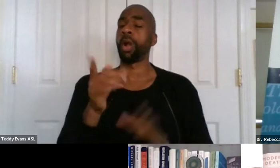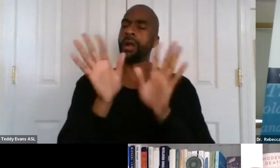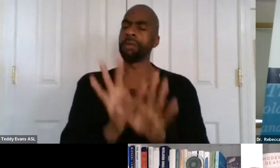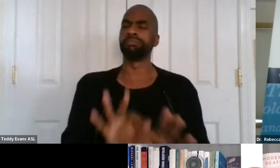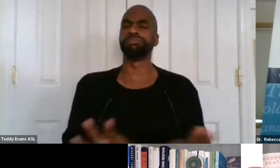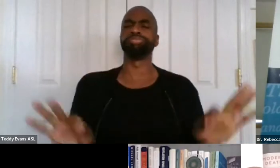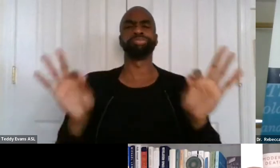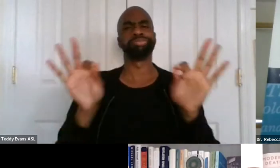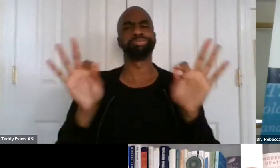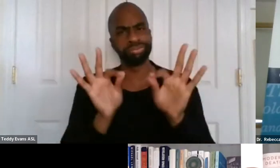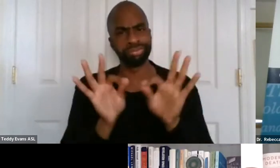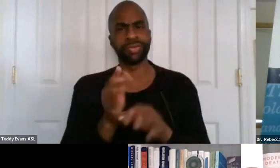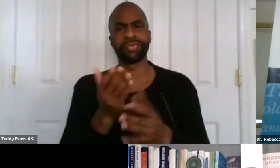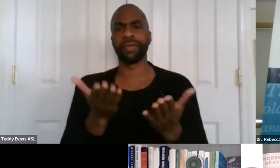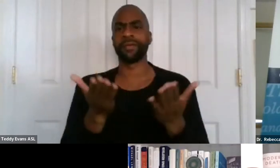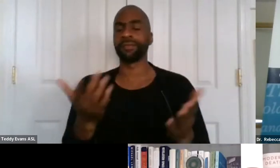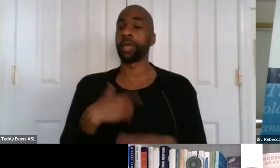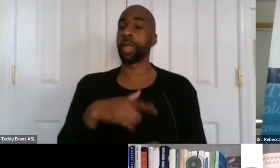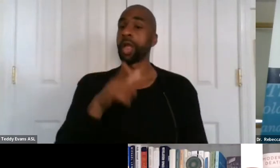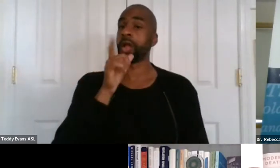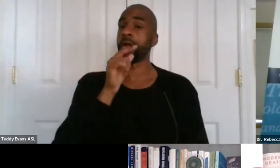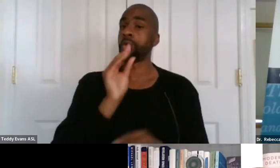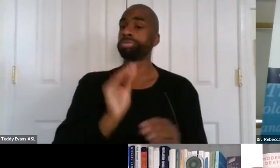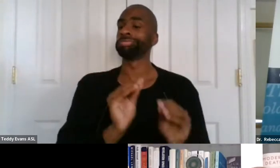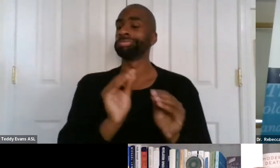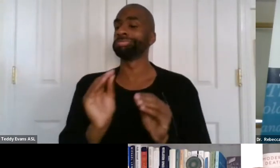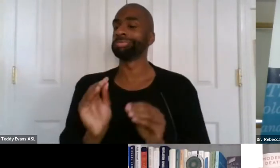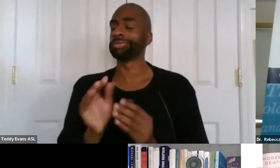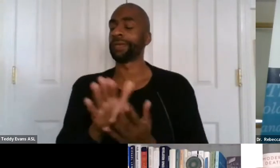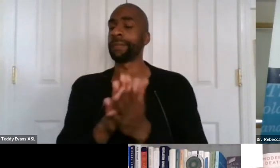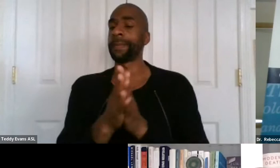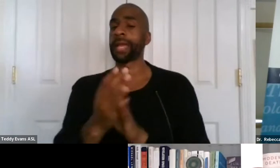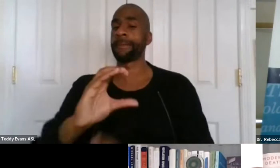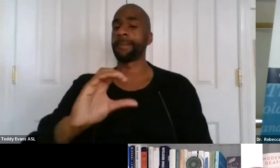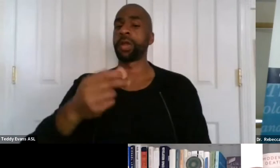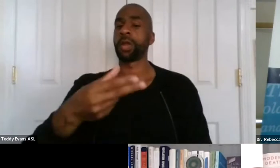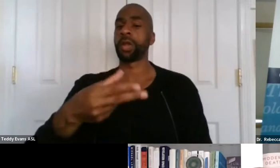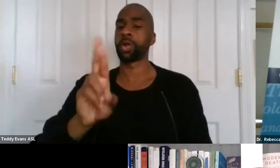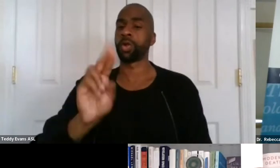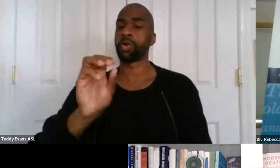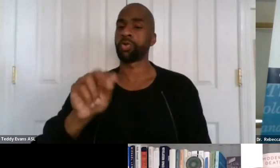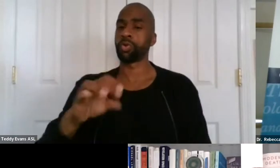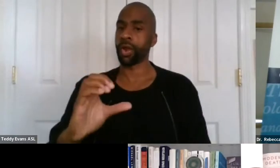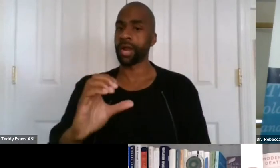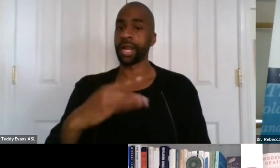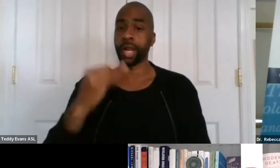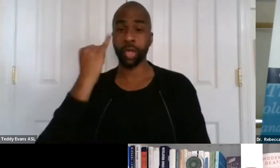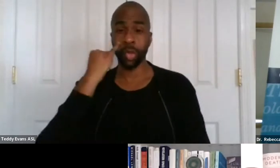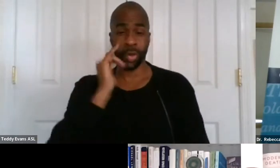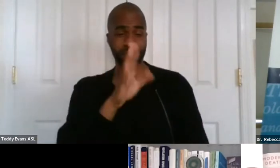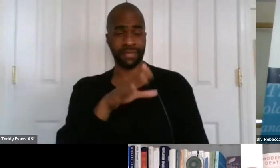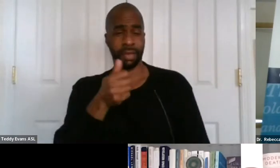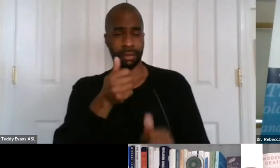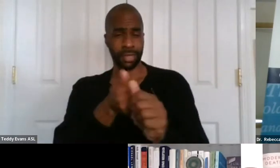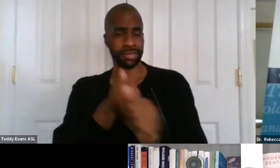determines who goes on to develop chronic pain is actually if someone has had any type of adverse childhood experience growing